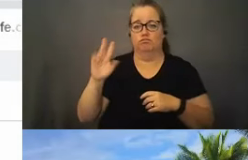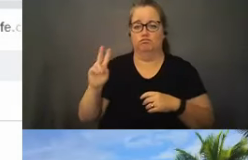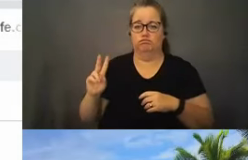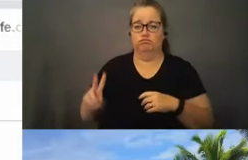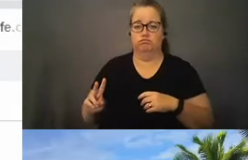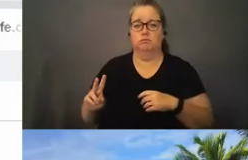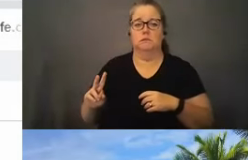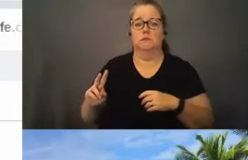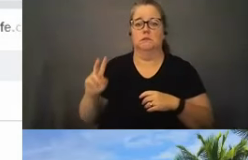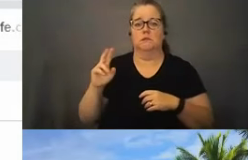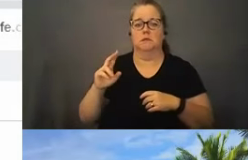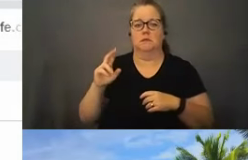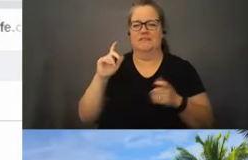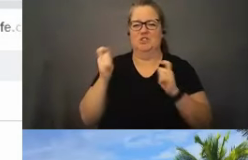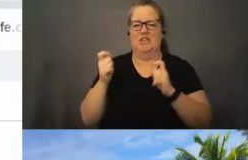We kind of changed it.